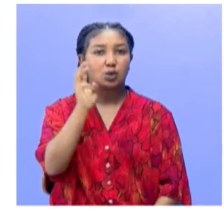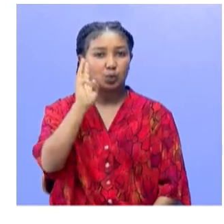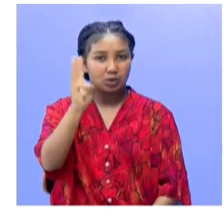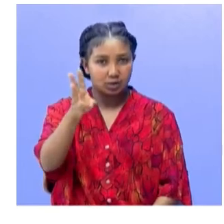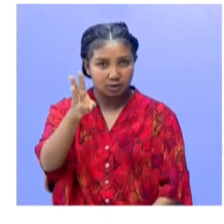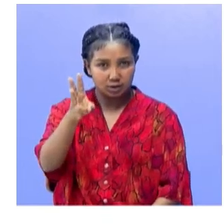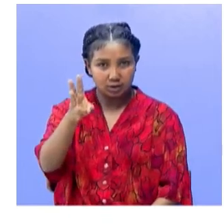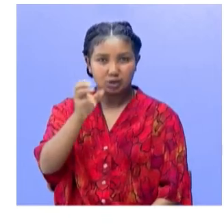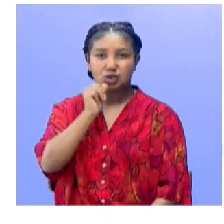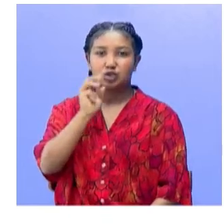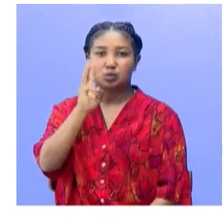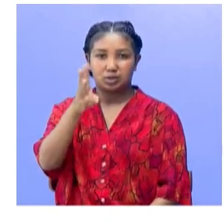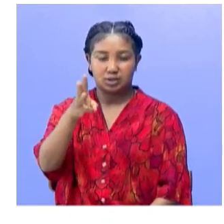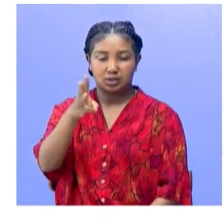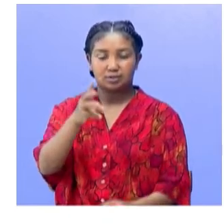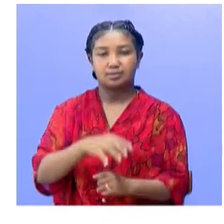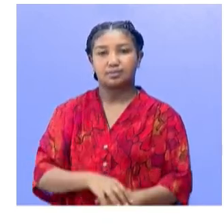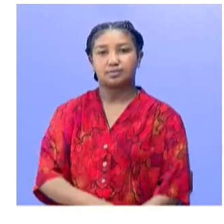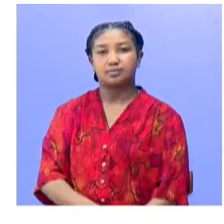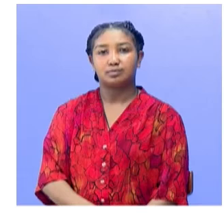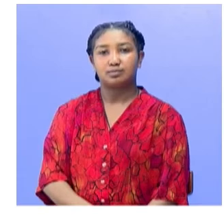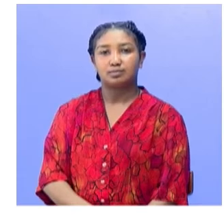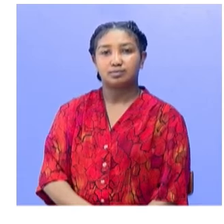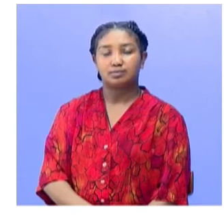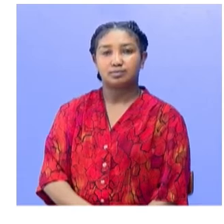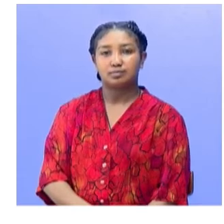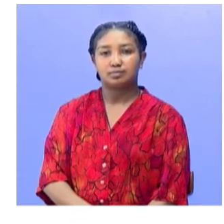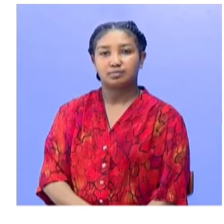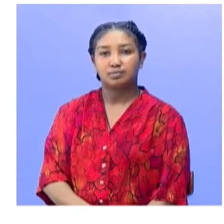will, yes, she will